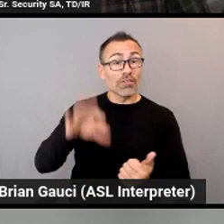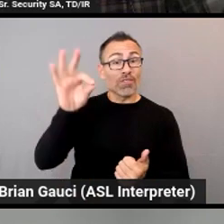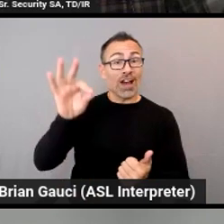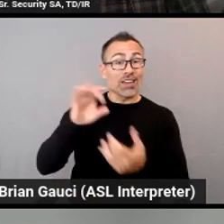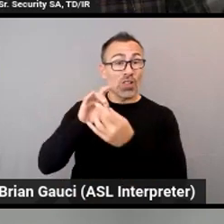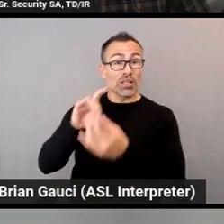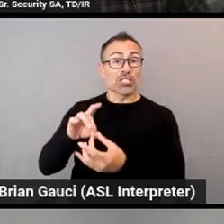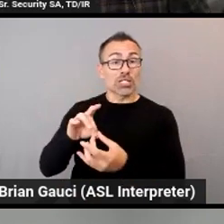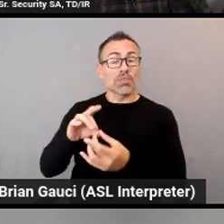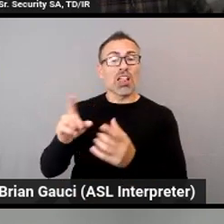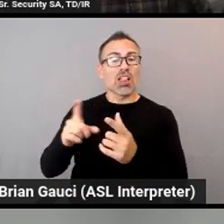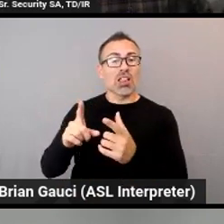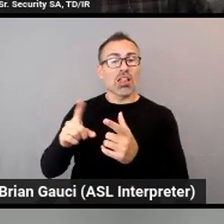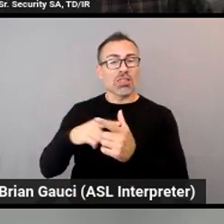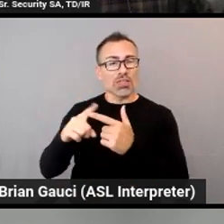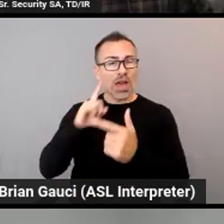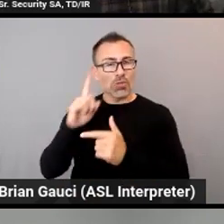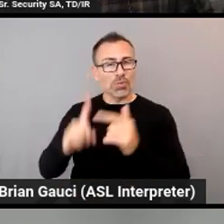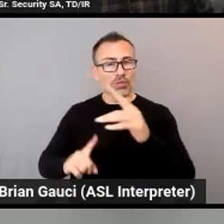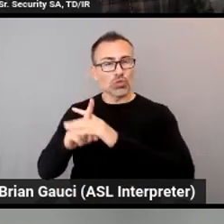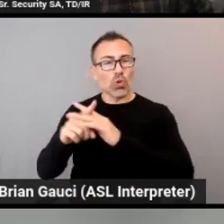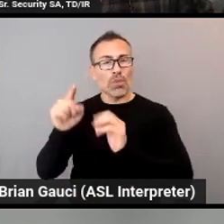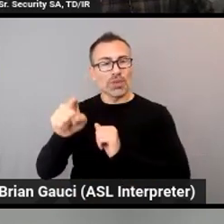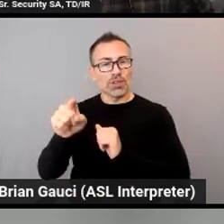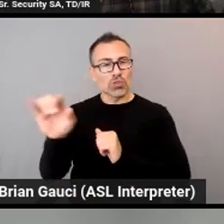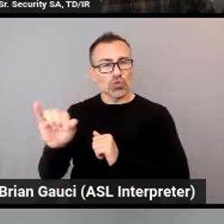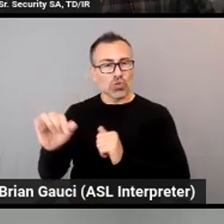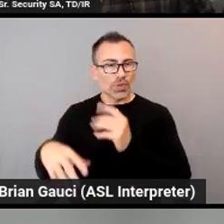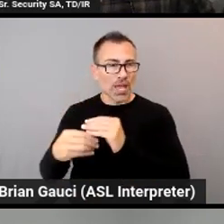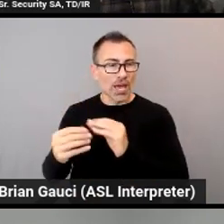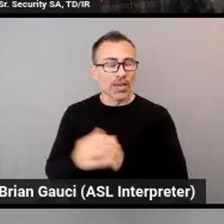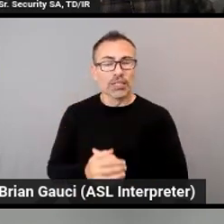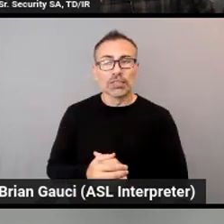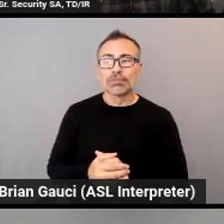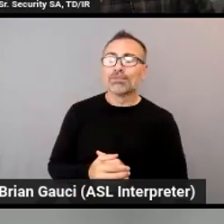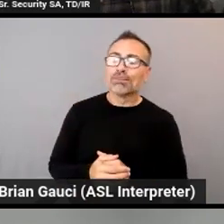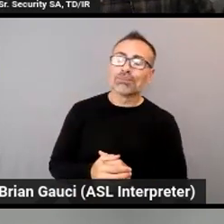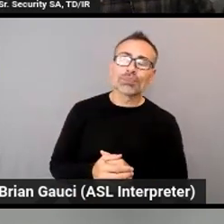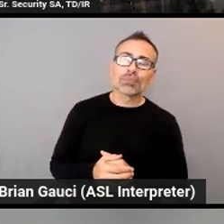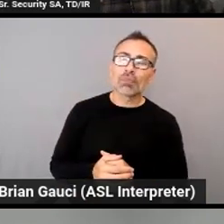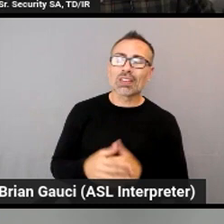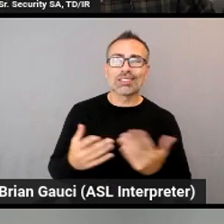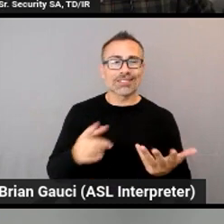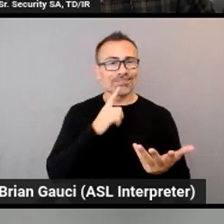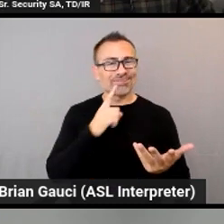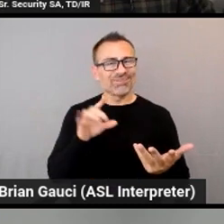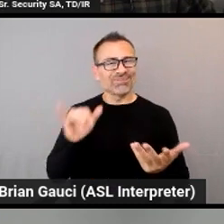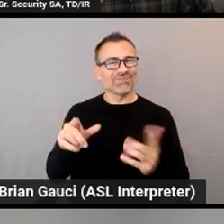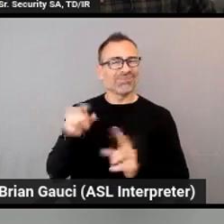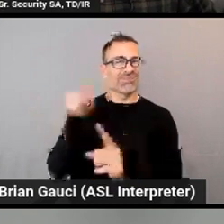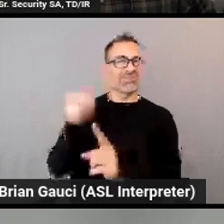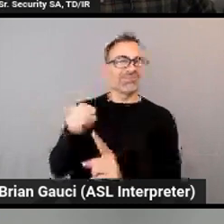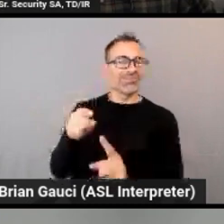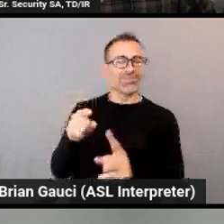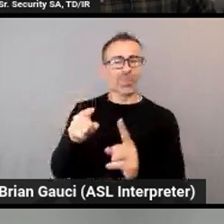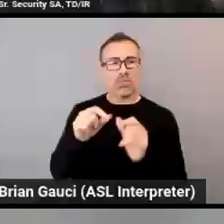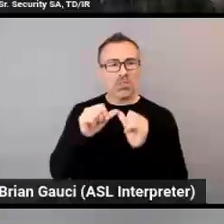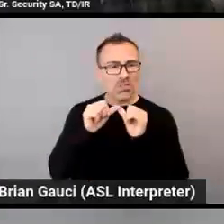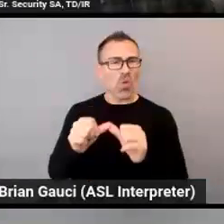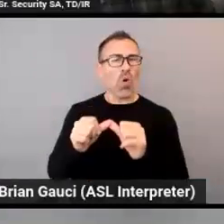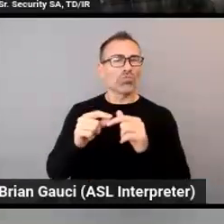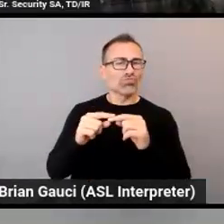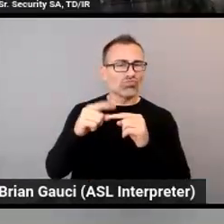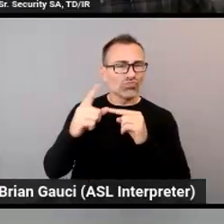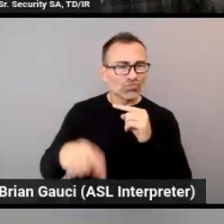the detective service as well, that these are now kind of related and here's how it is. So again, it's just kind of that intent to be kind of an ongoing, evolving kind